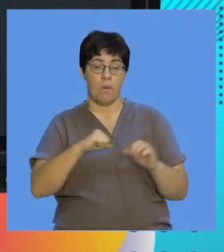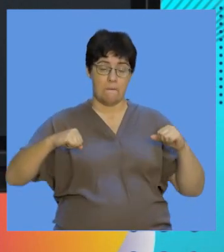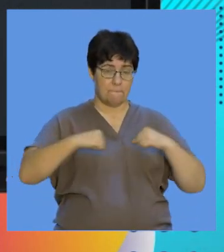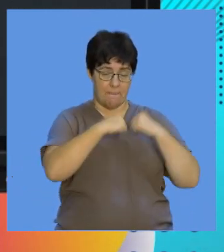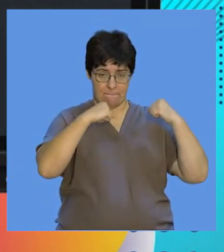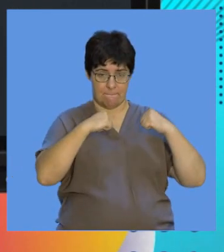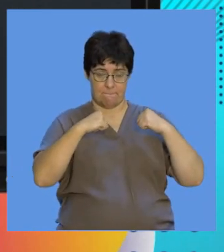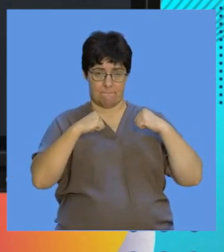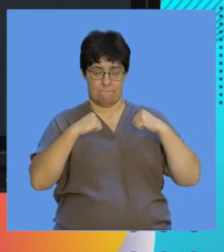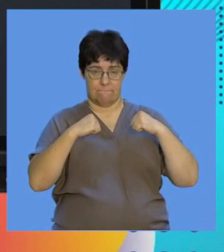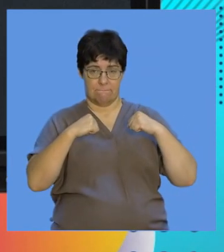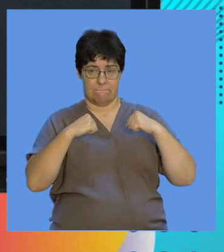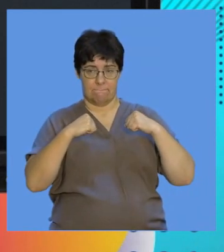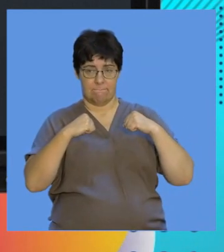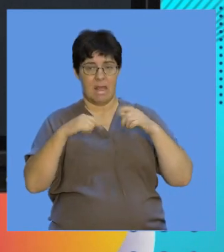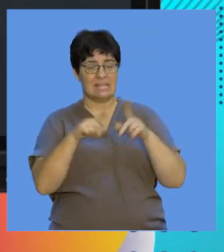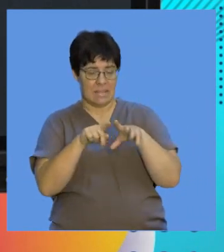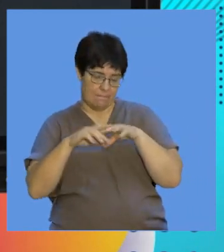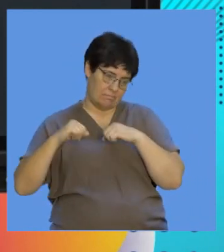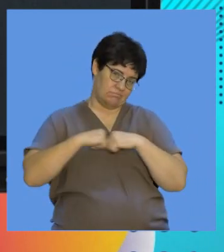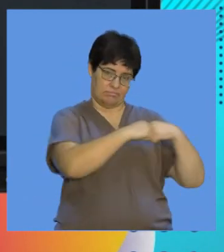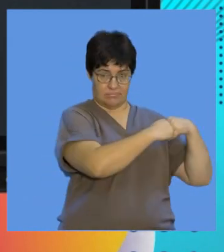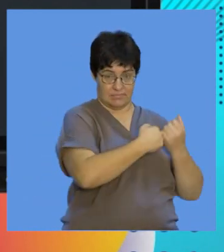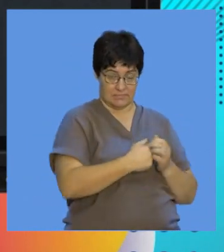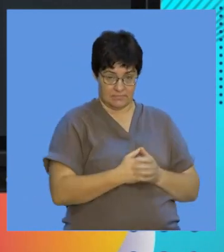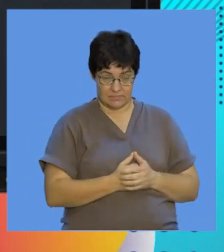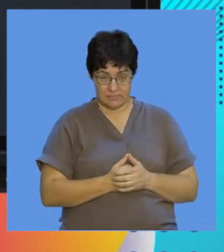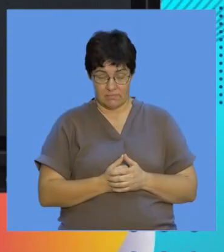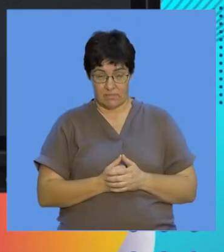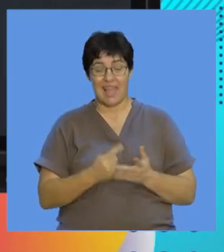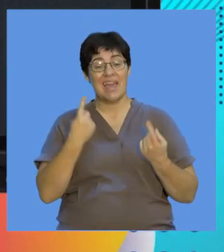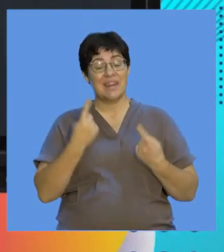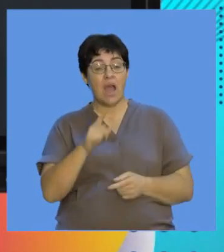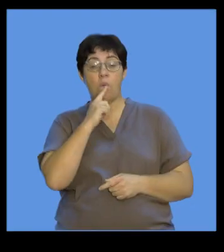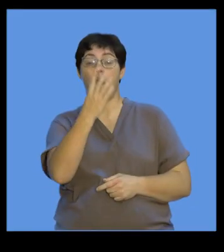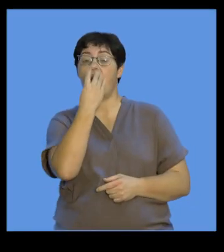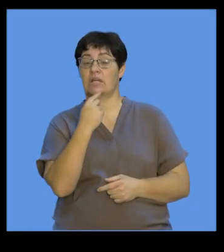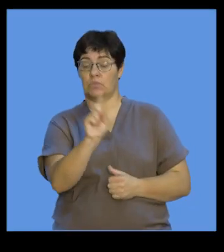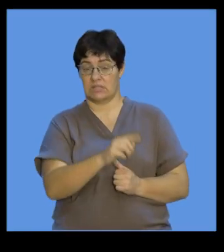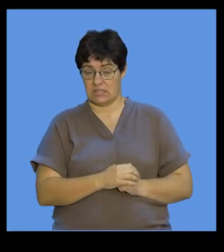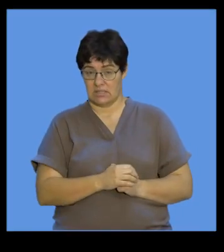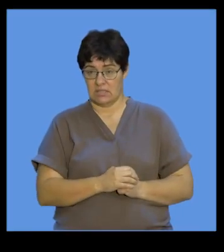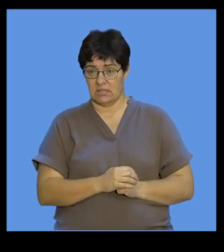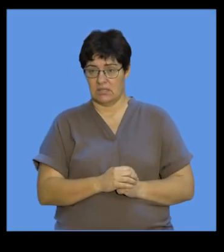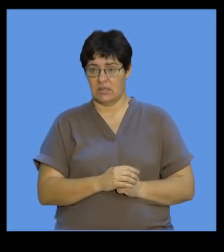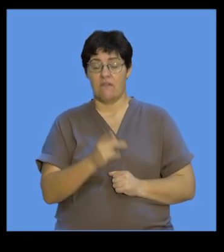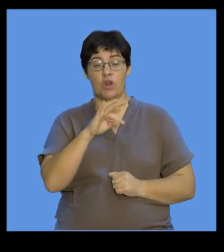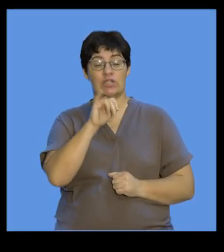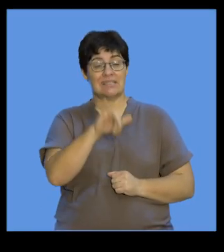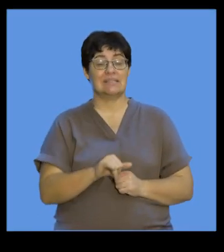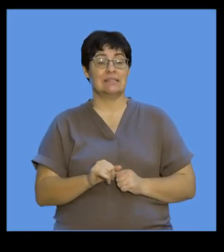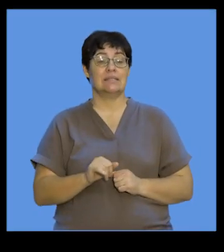keep going, they end up going in the same direction. Now they ask you, what is the velocity of